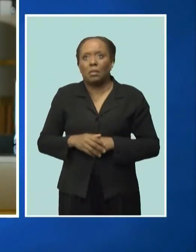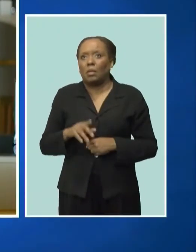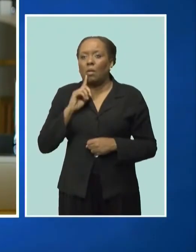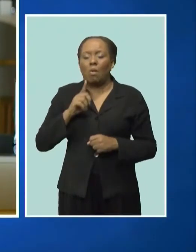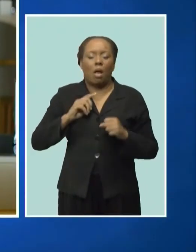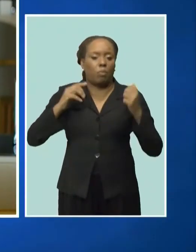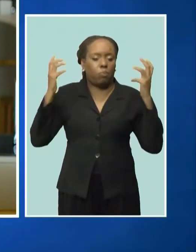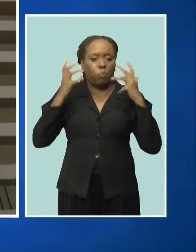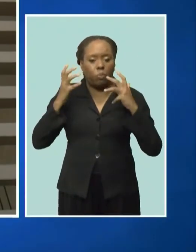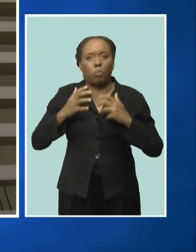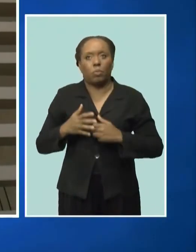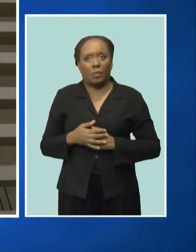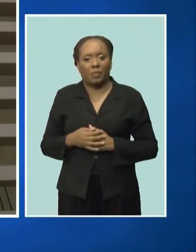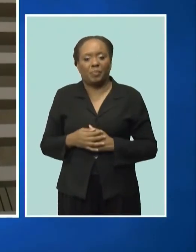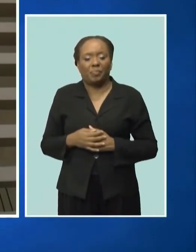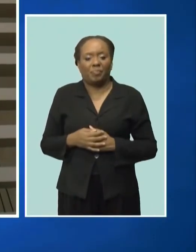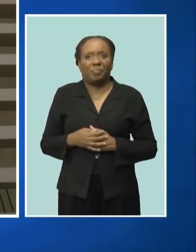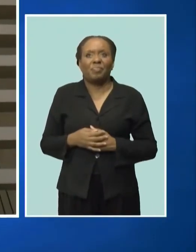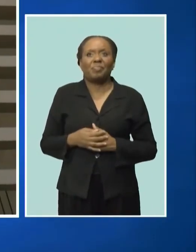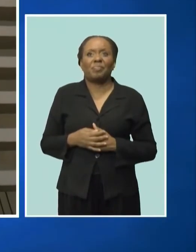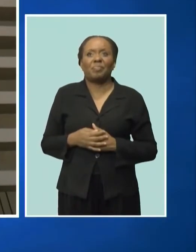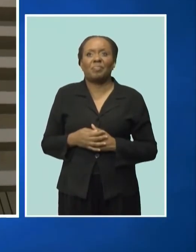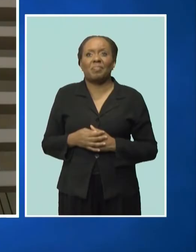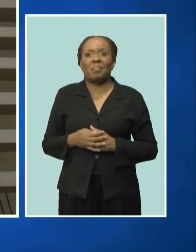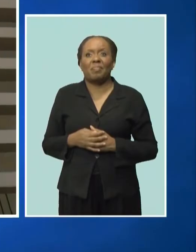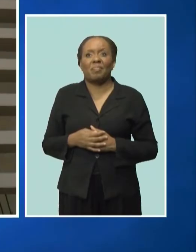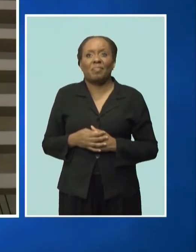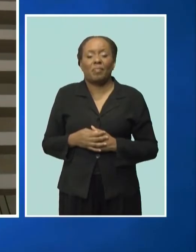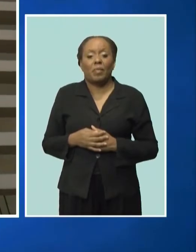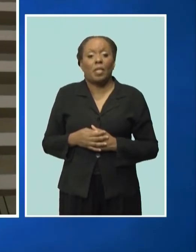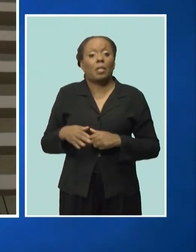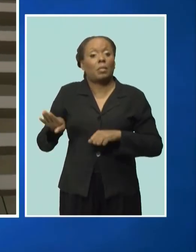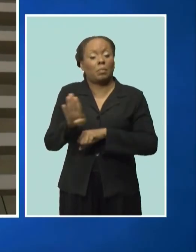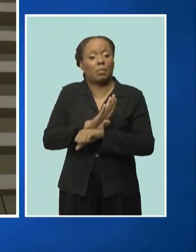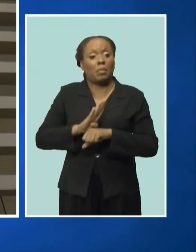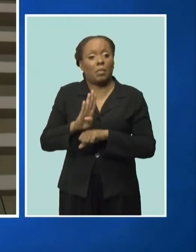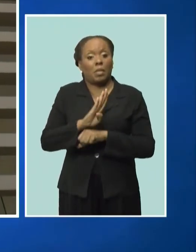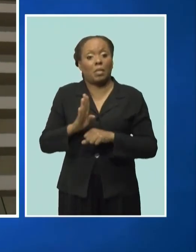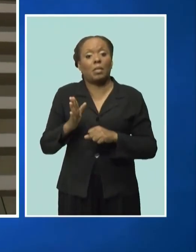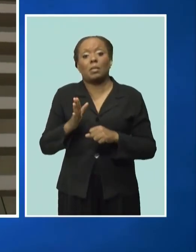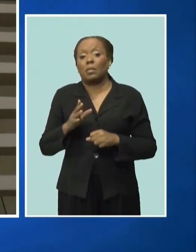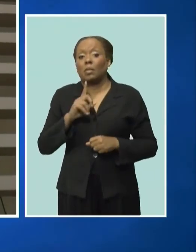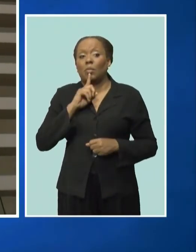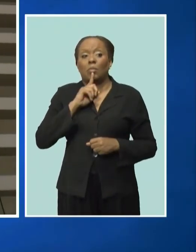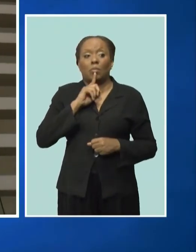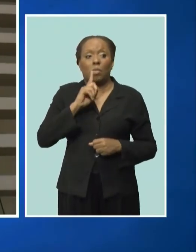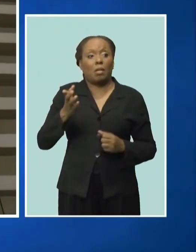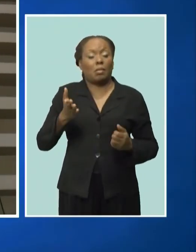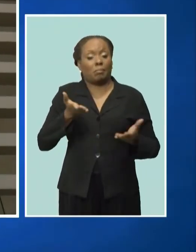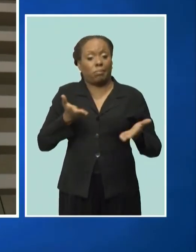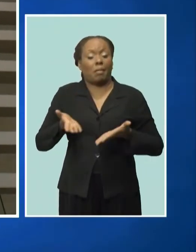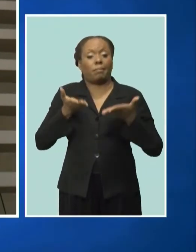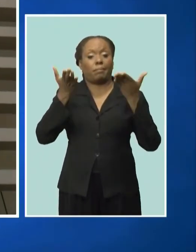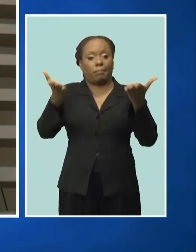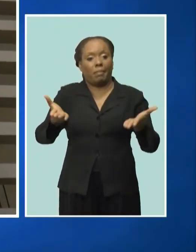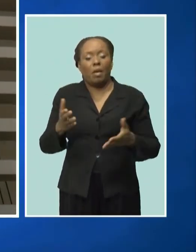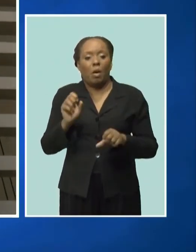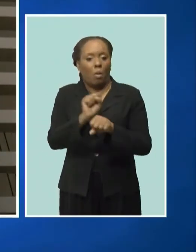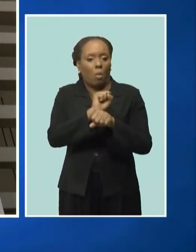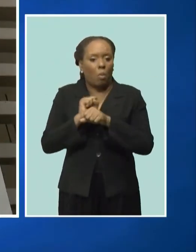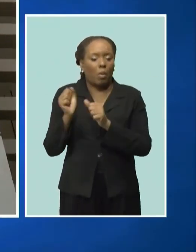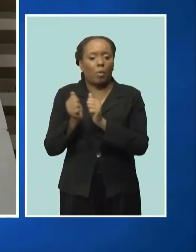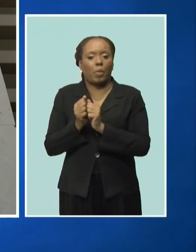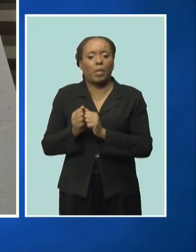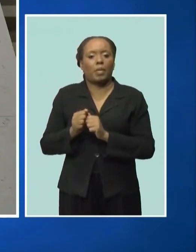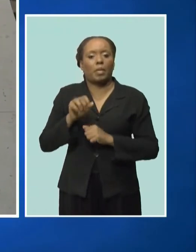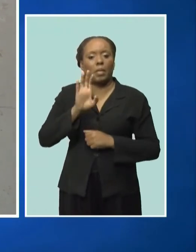phenomenal. The Wyndham Resort official says the Barbados product is one that is well sought after, and they are working closely with the Barbados